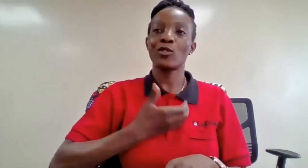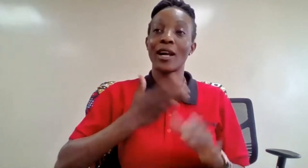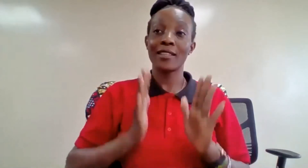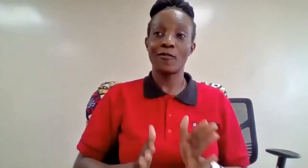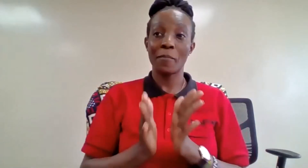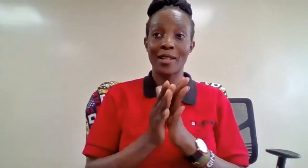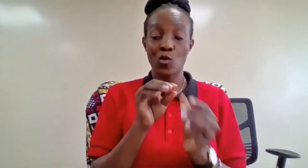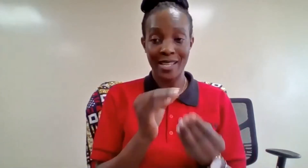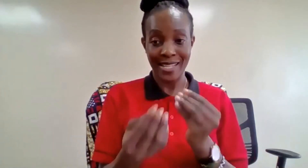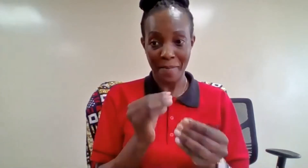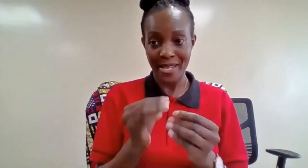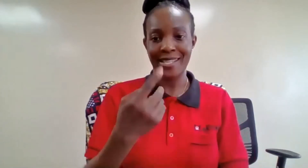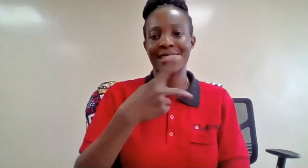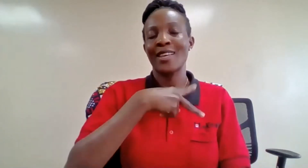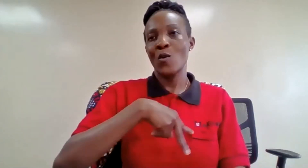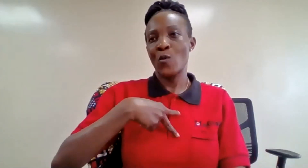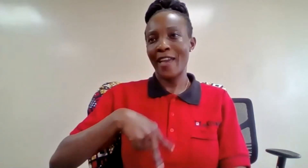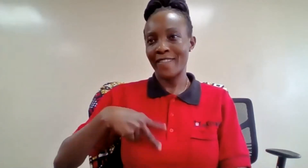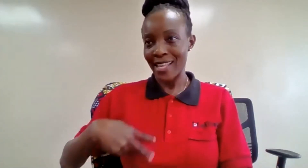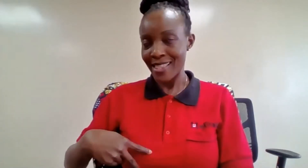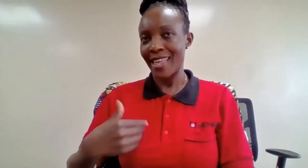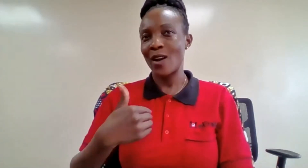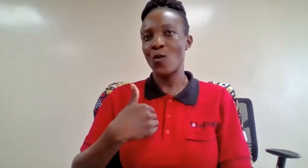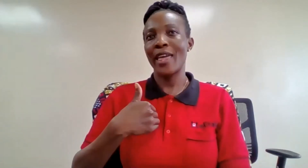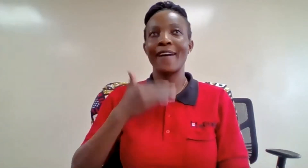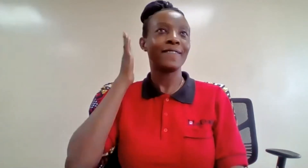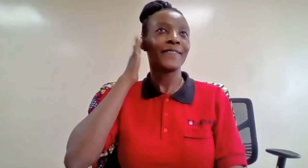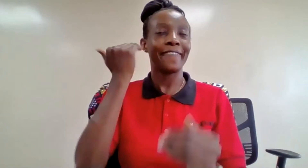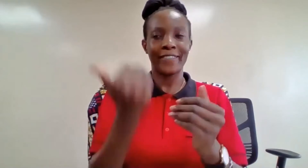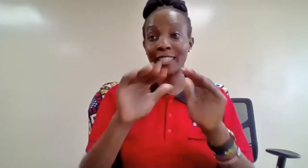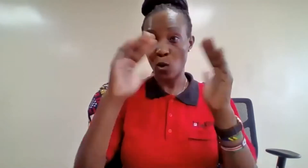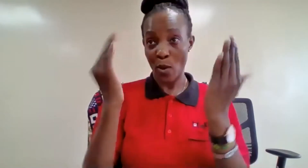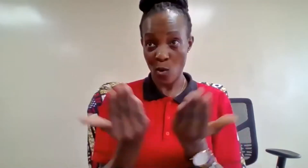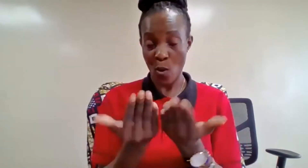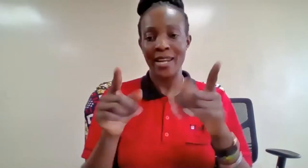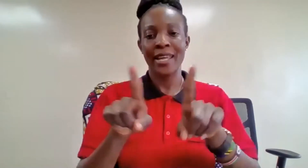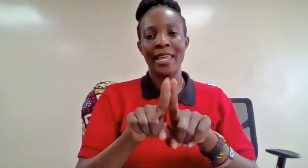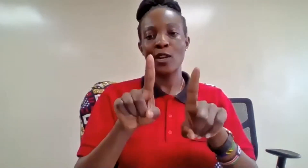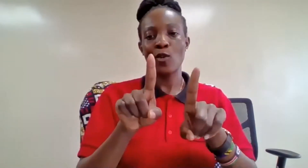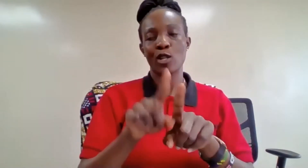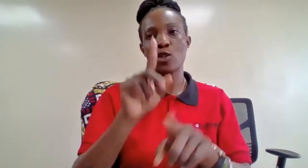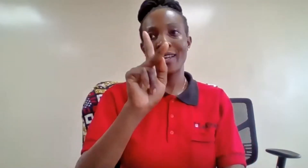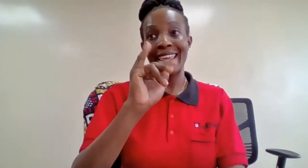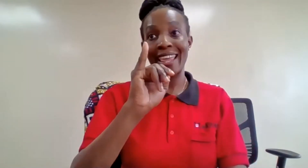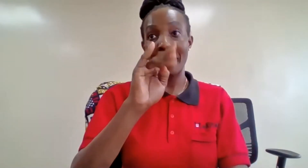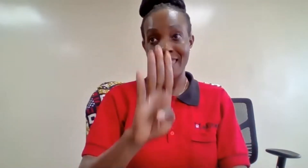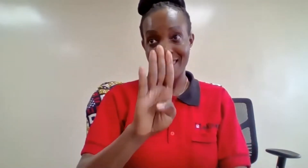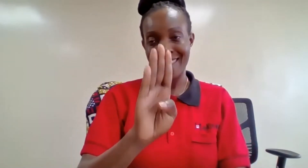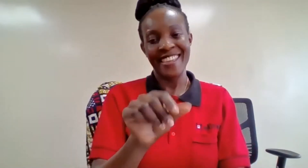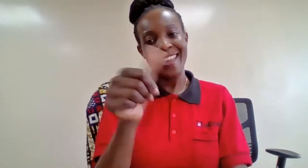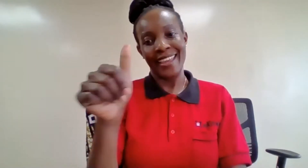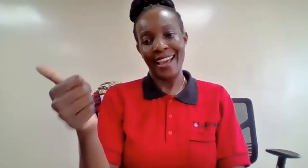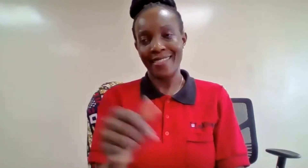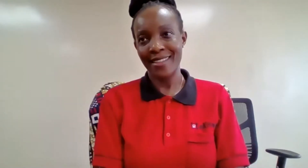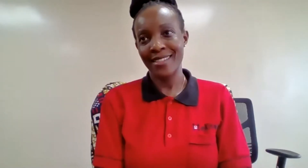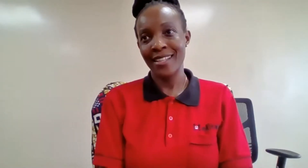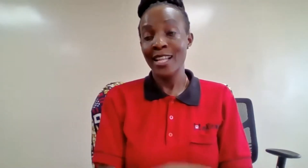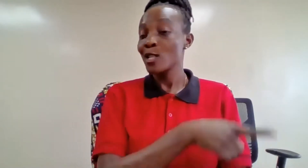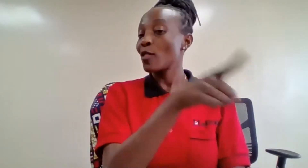In the spirit of leaving no one behind, we appreciate other DPOs who we